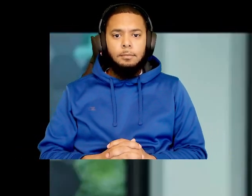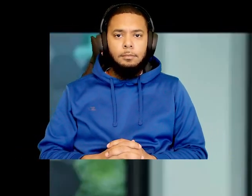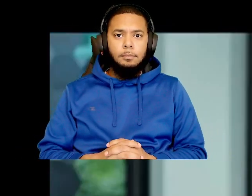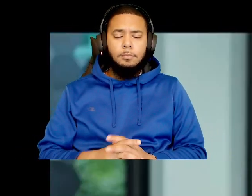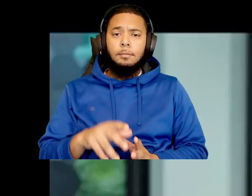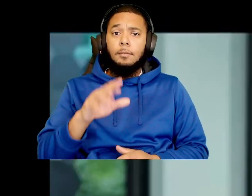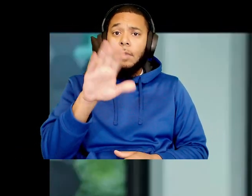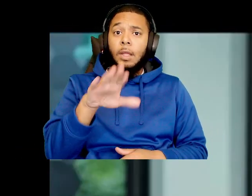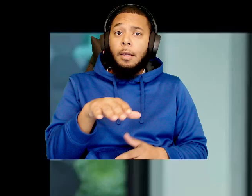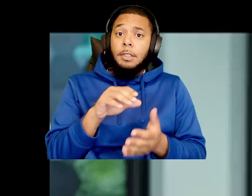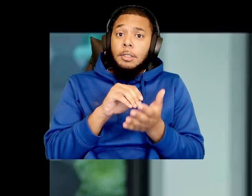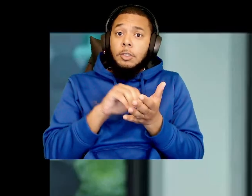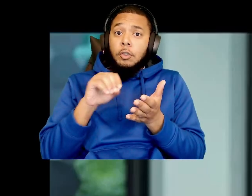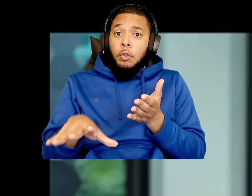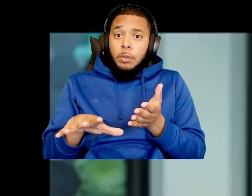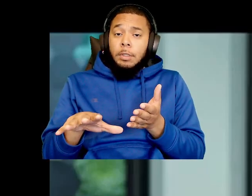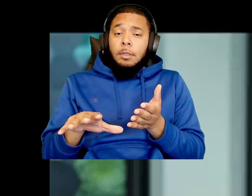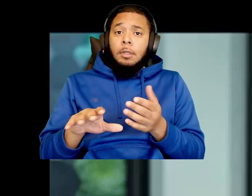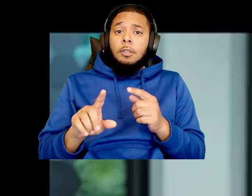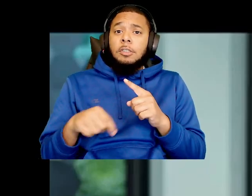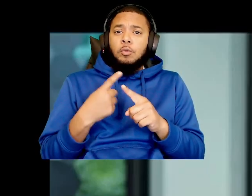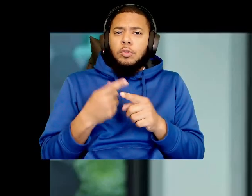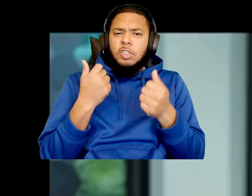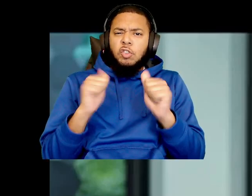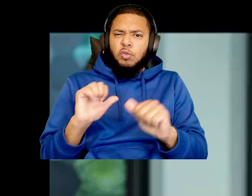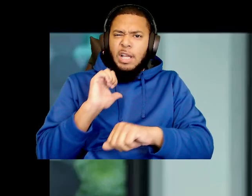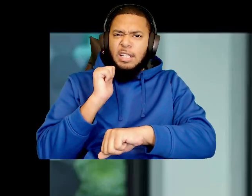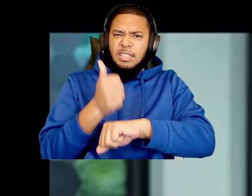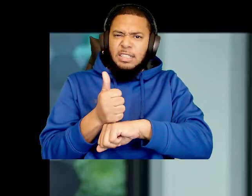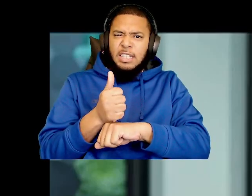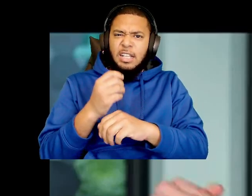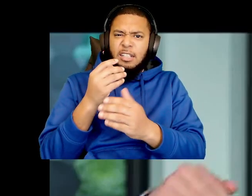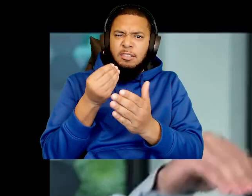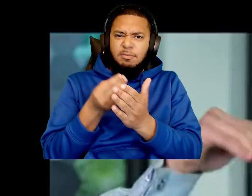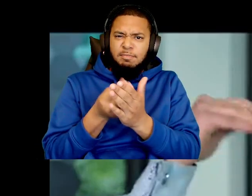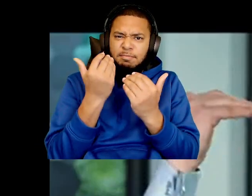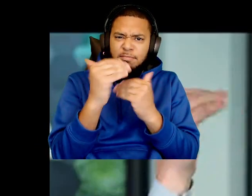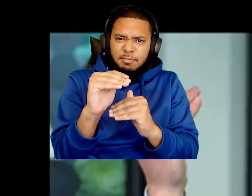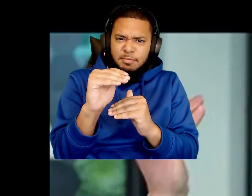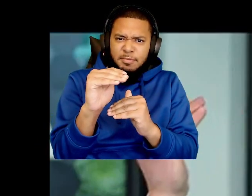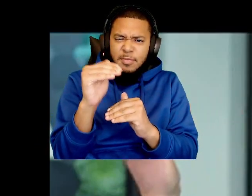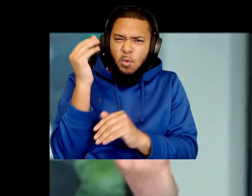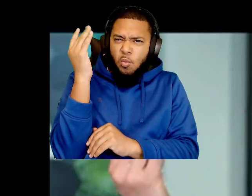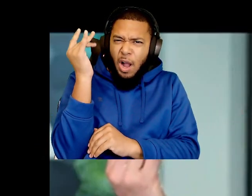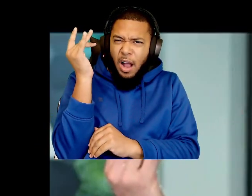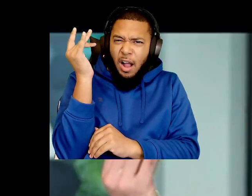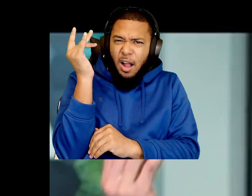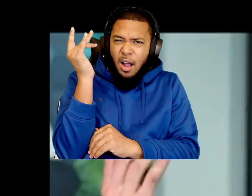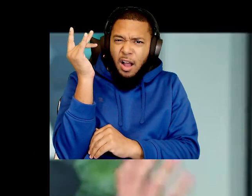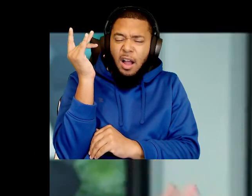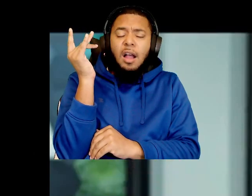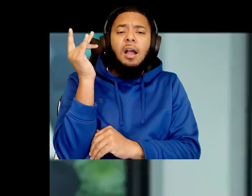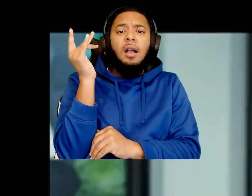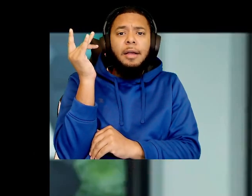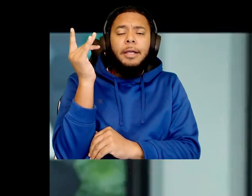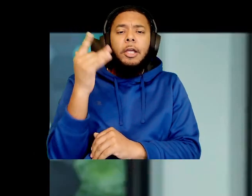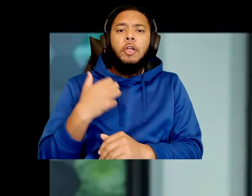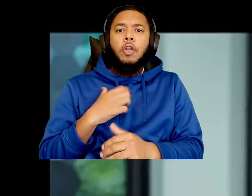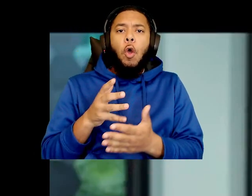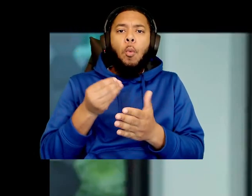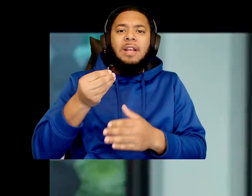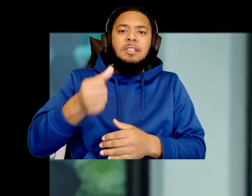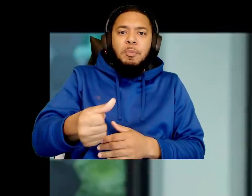So students, when we are trying to prepare a budget, it's because we don't want to spend more money than we